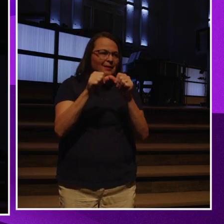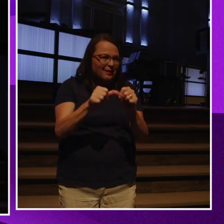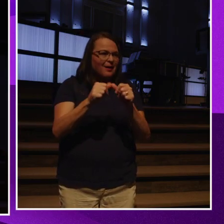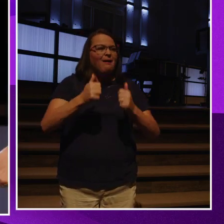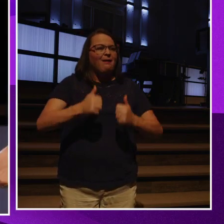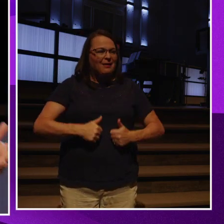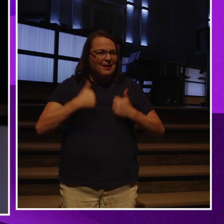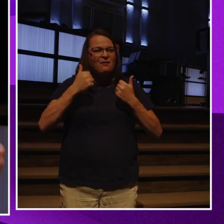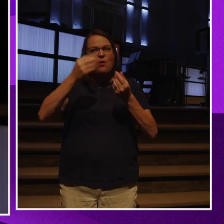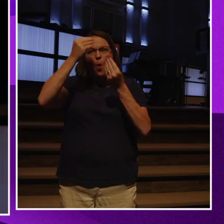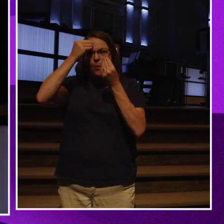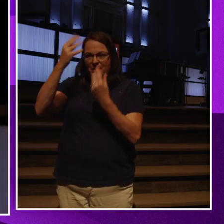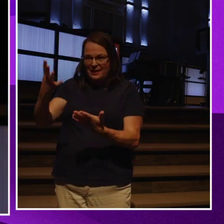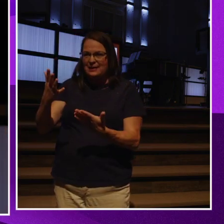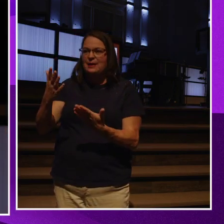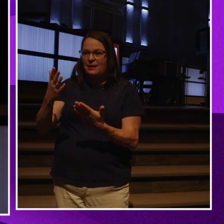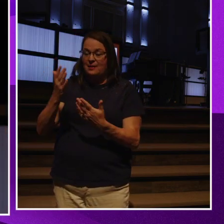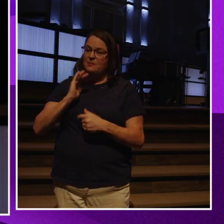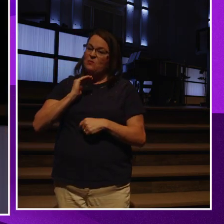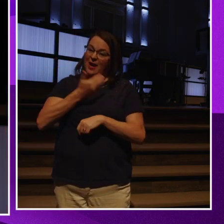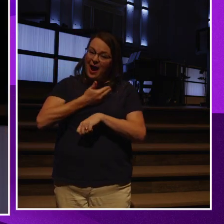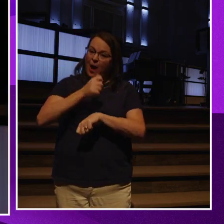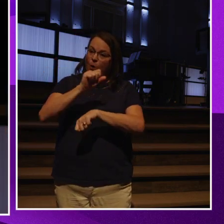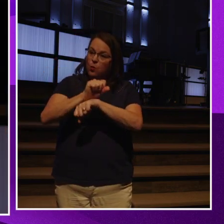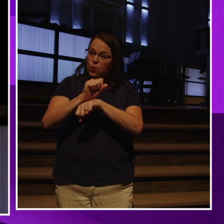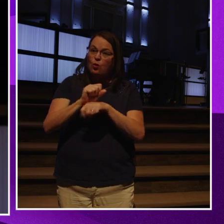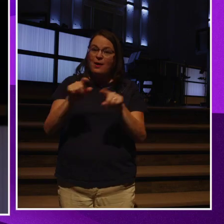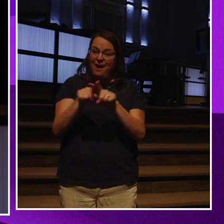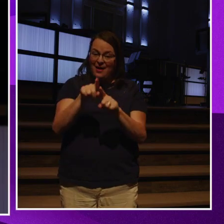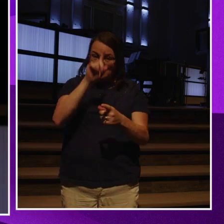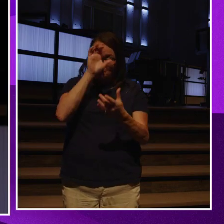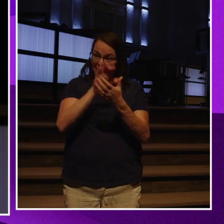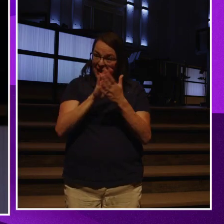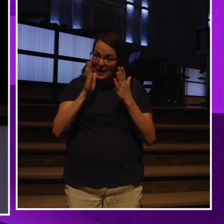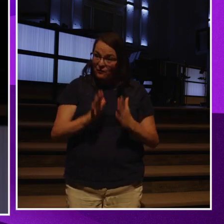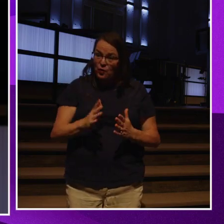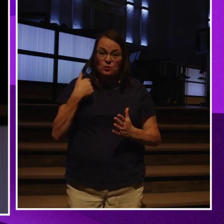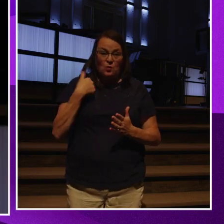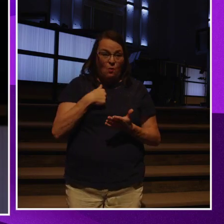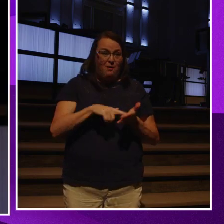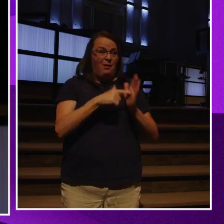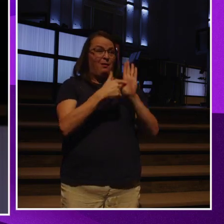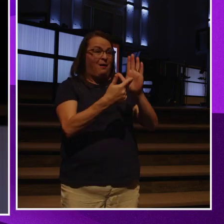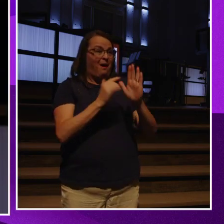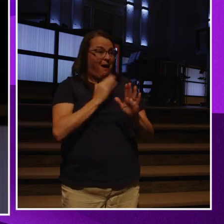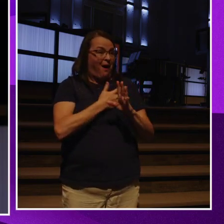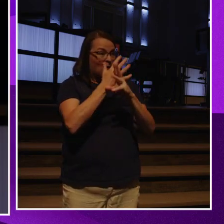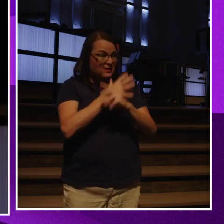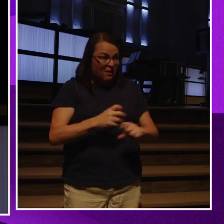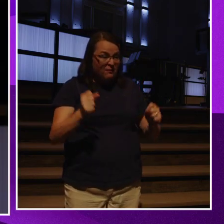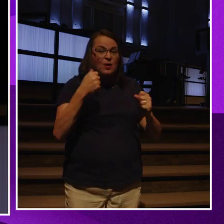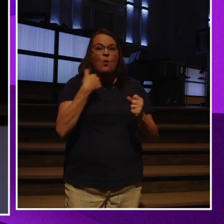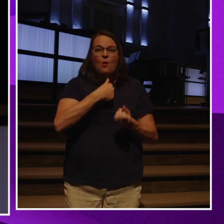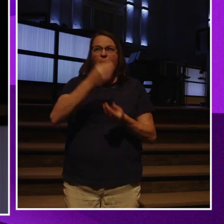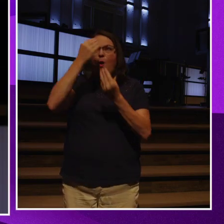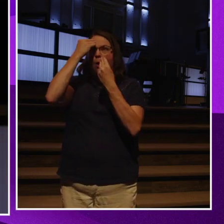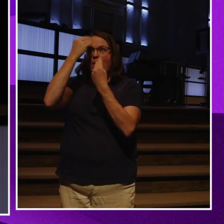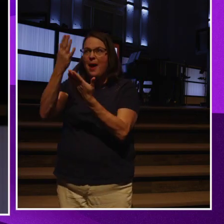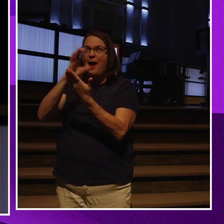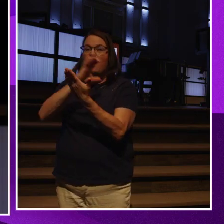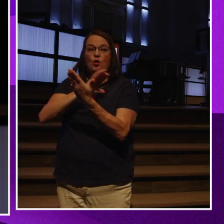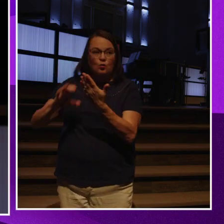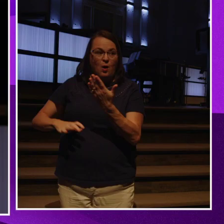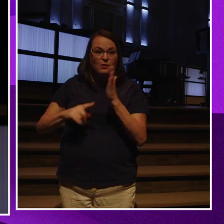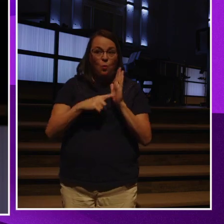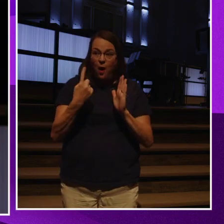obediently. Our work as believers, as we work out our salvation, is to obey Christ and to keep obeying